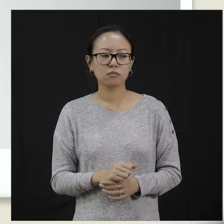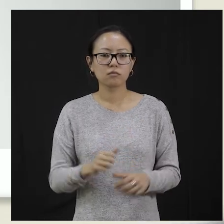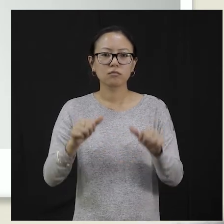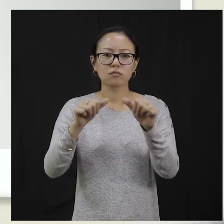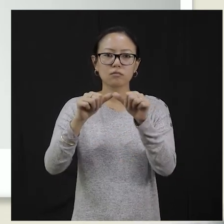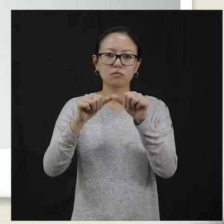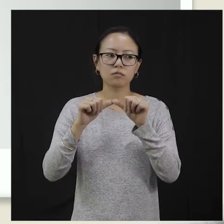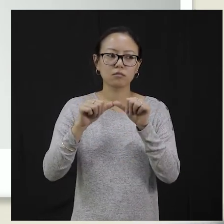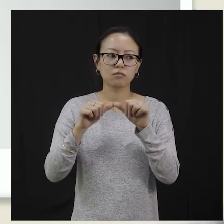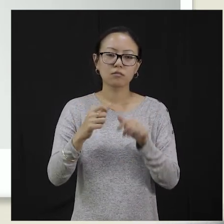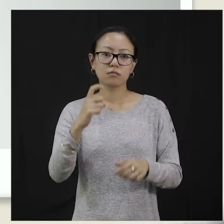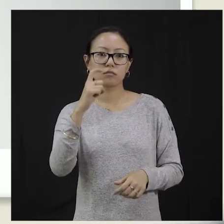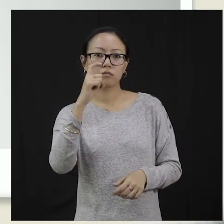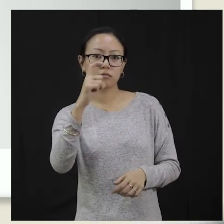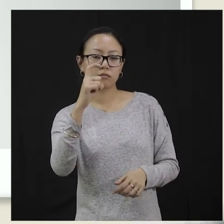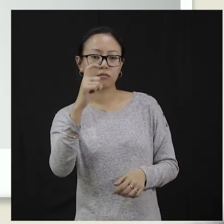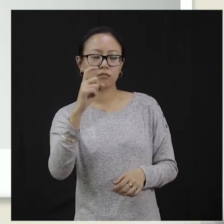see the circles here.